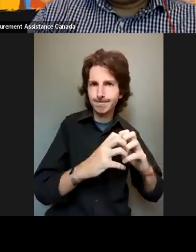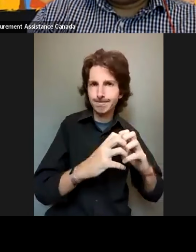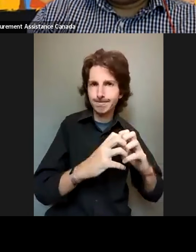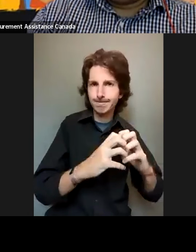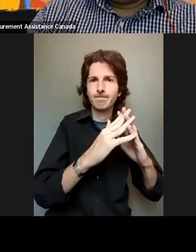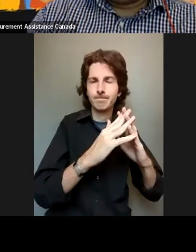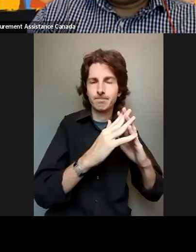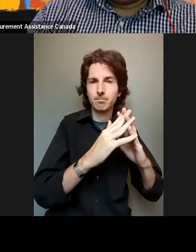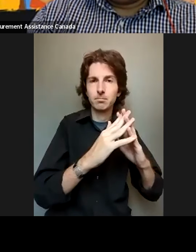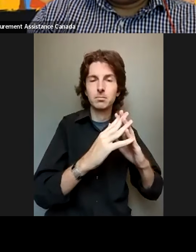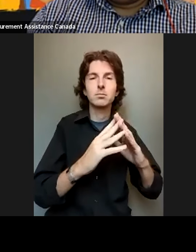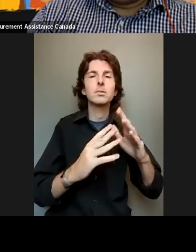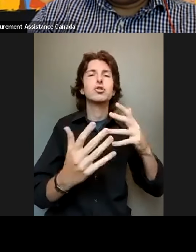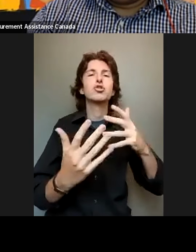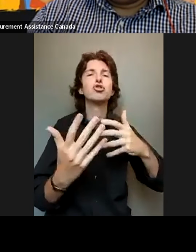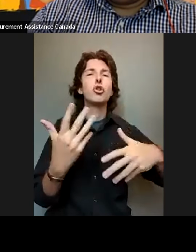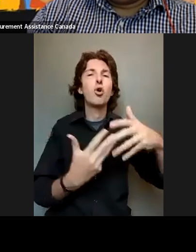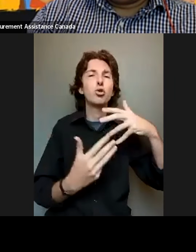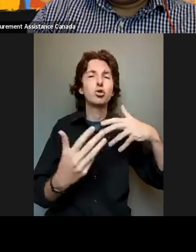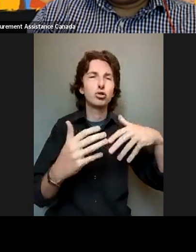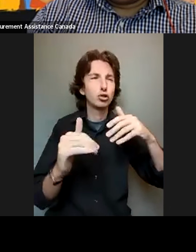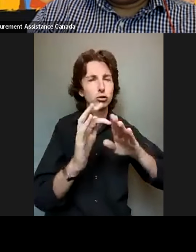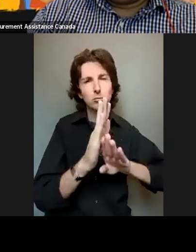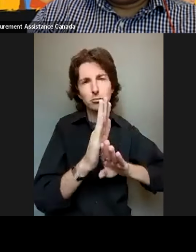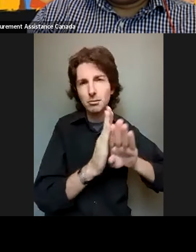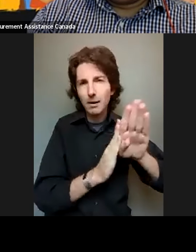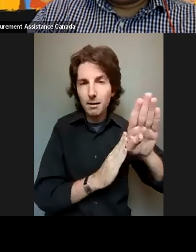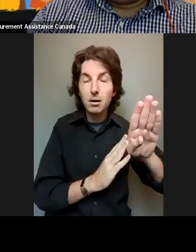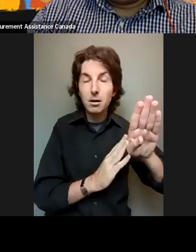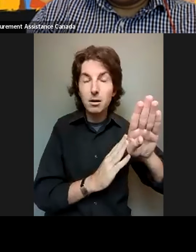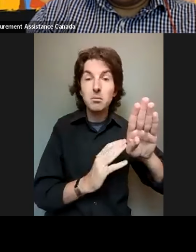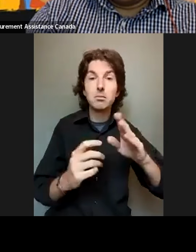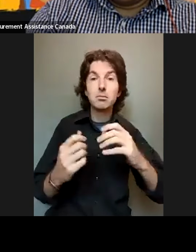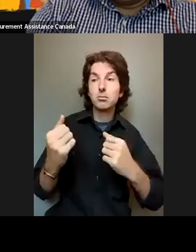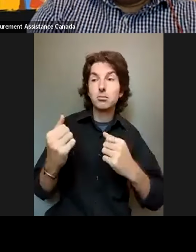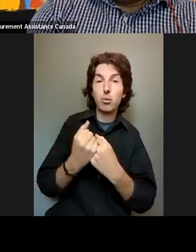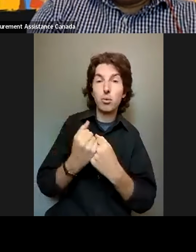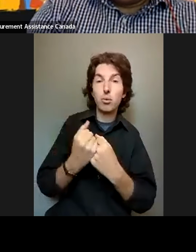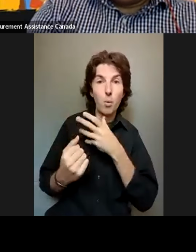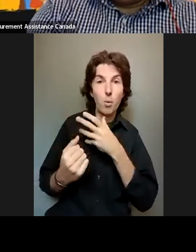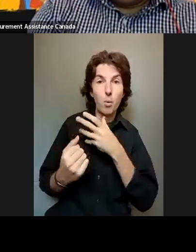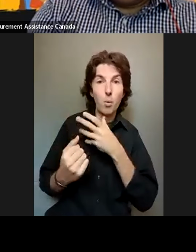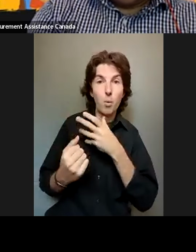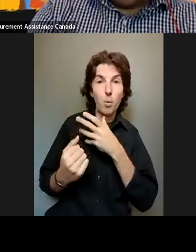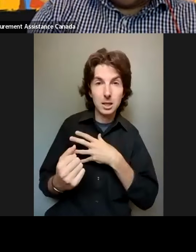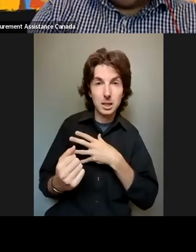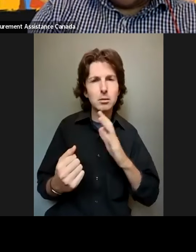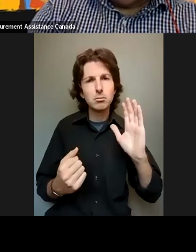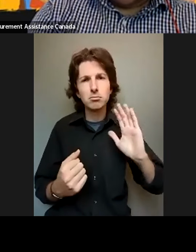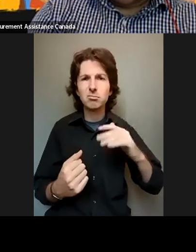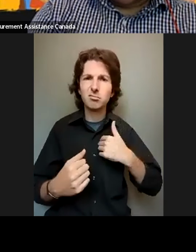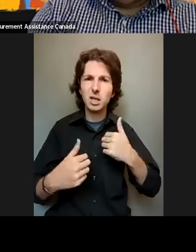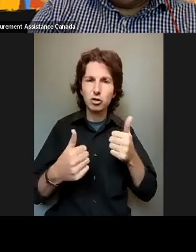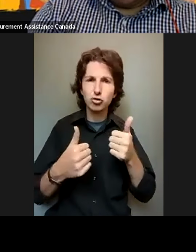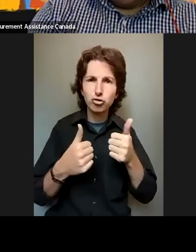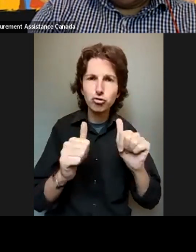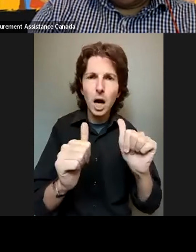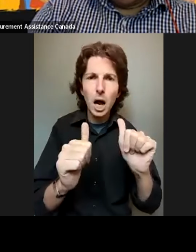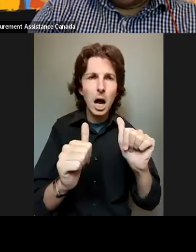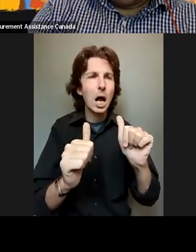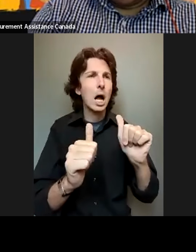enterprise and to support women. And when I have tried to, as I said, go through